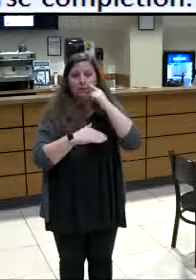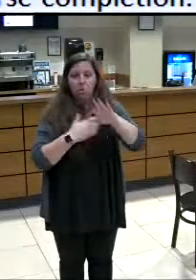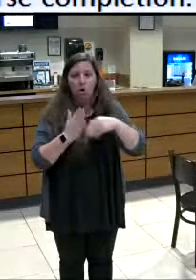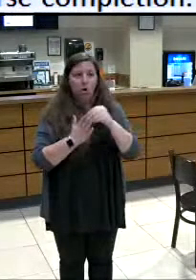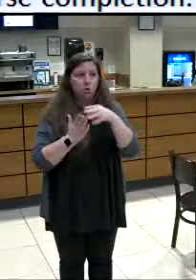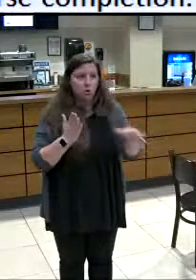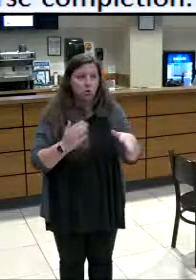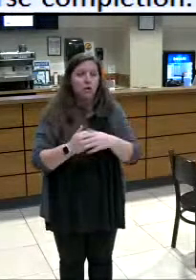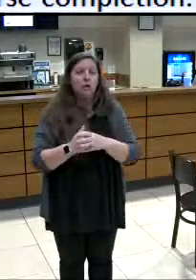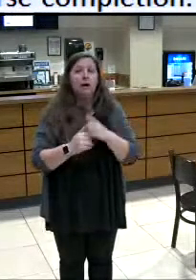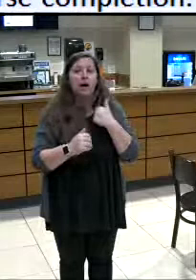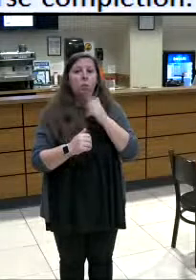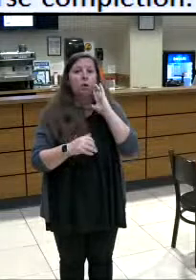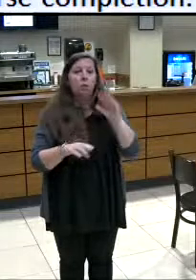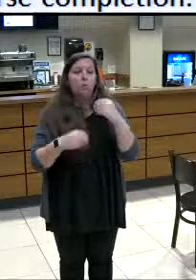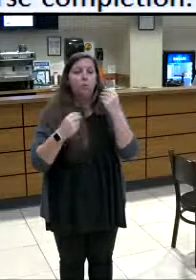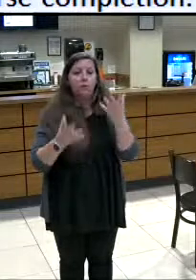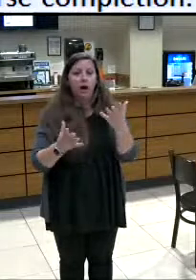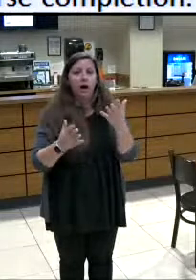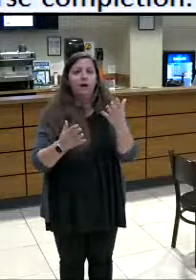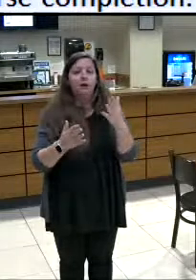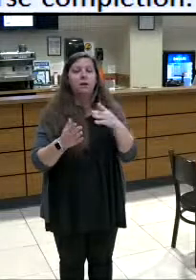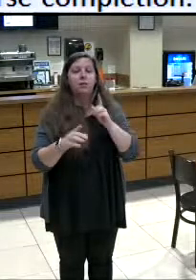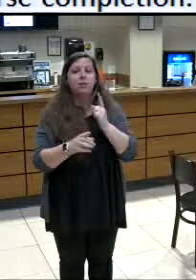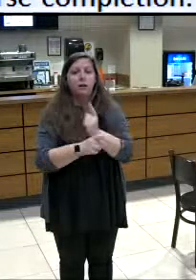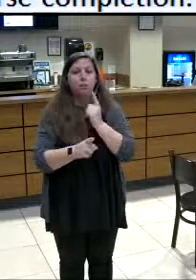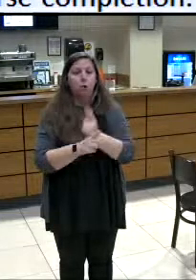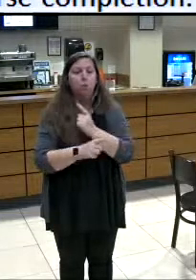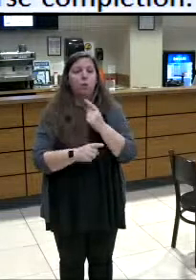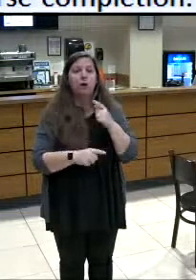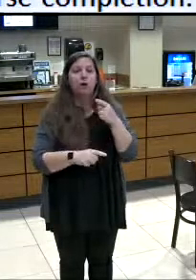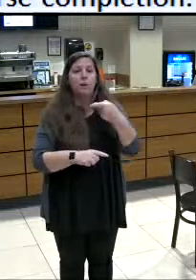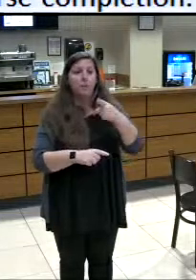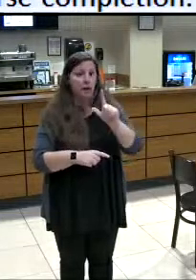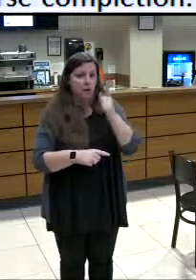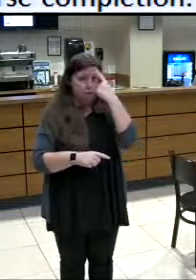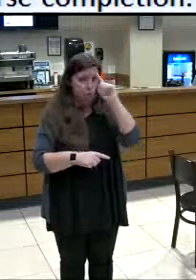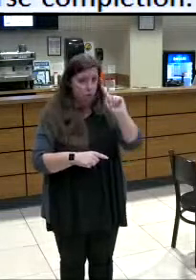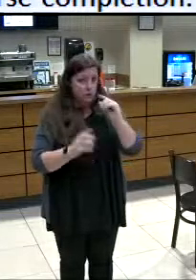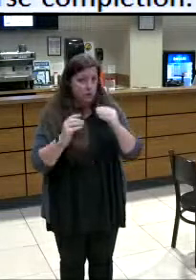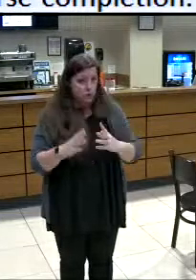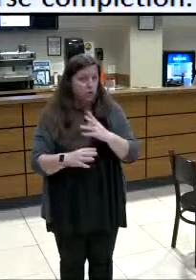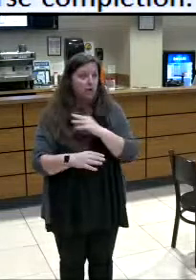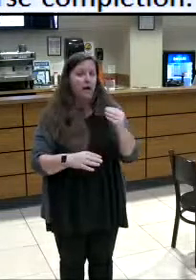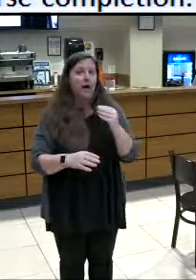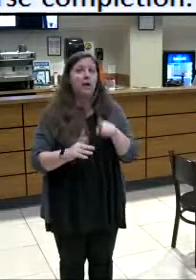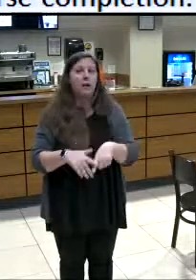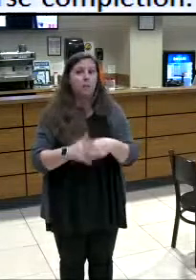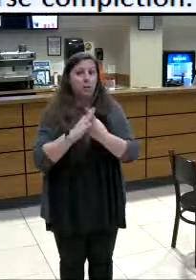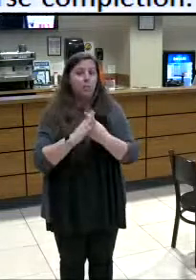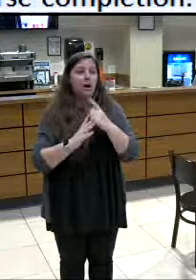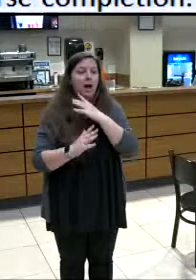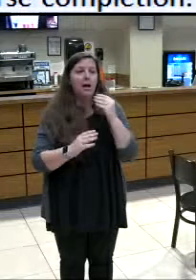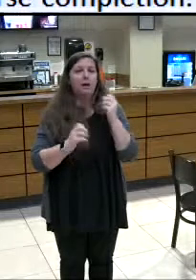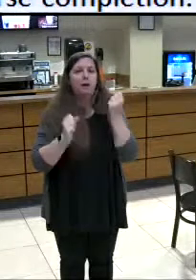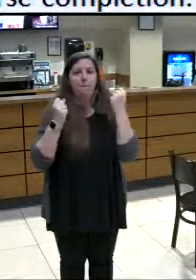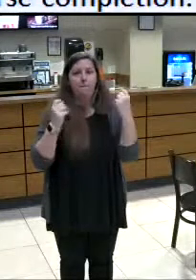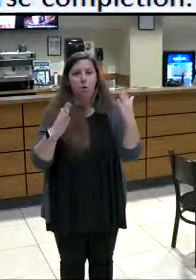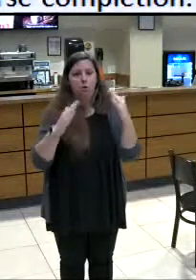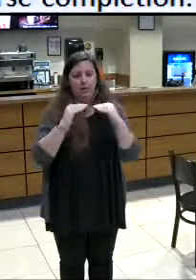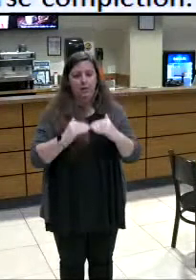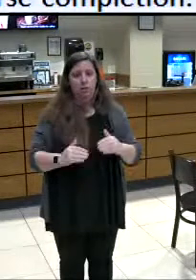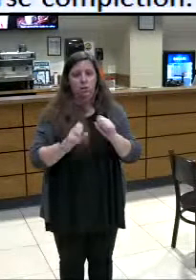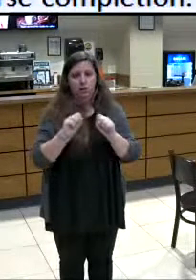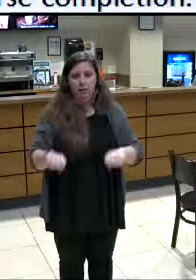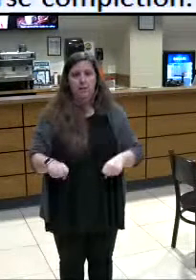then provide the appropriate professional development for teachers, and then implement a multi-tiered system of support framework for